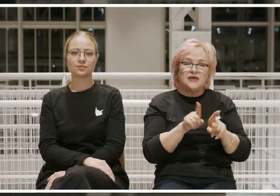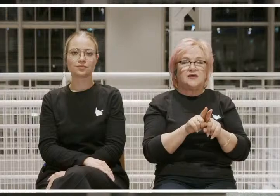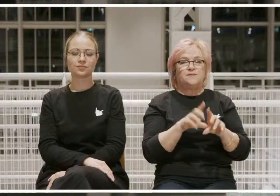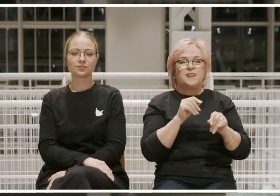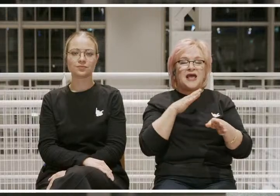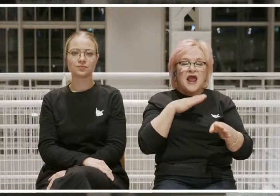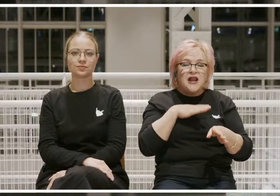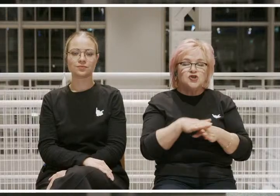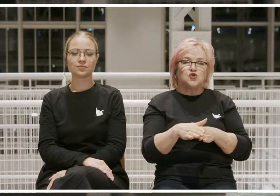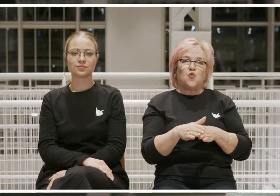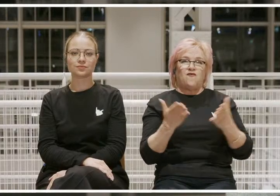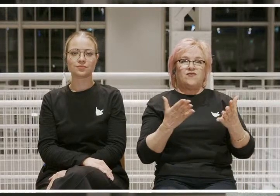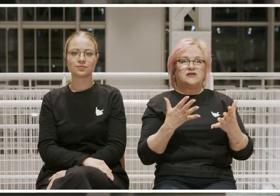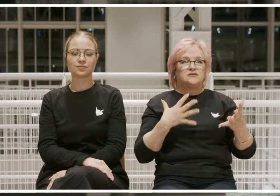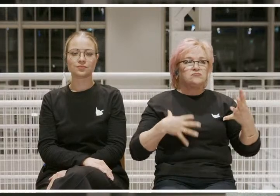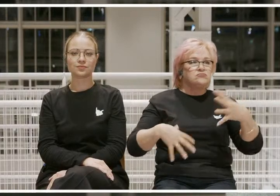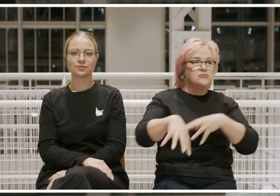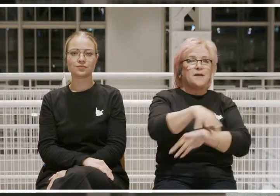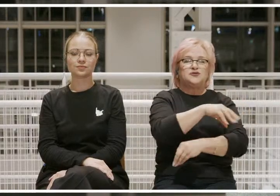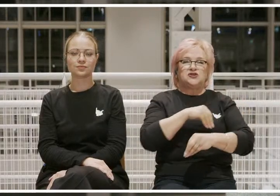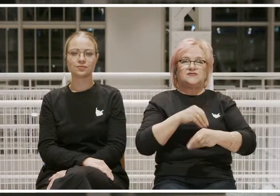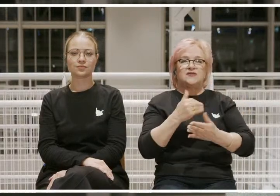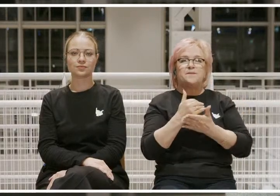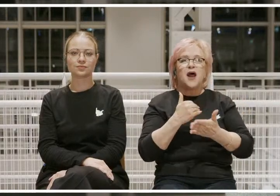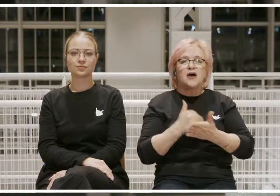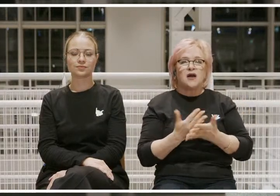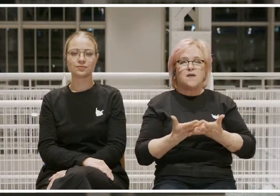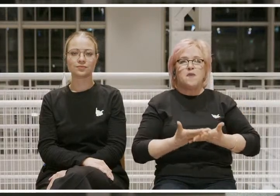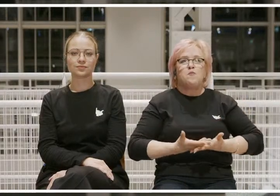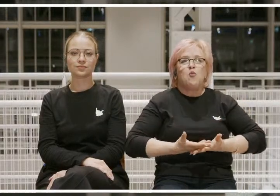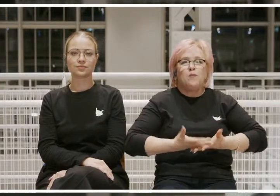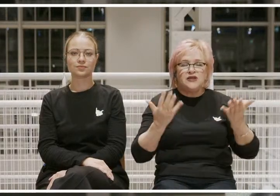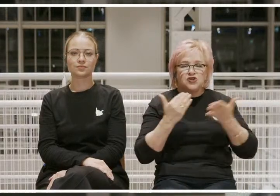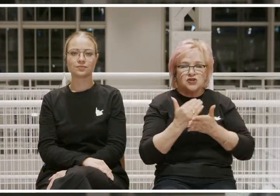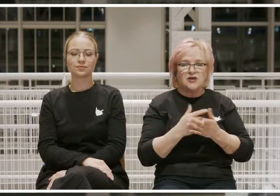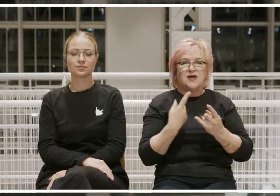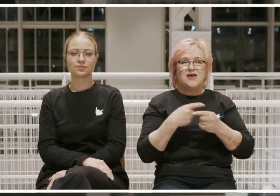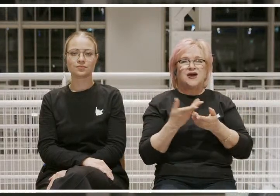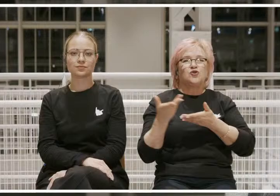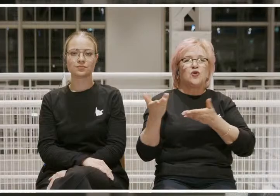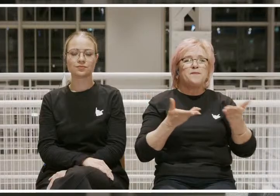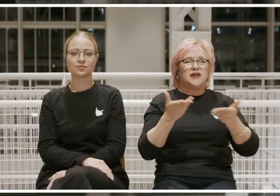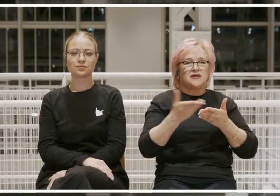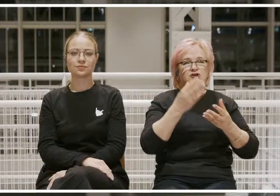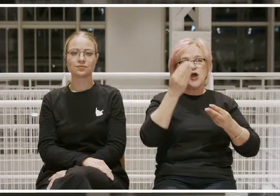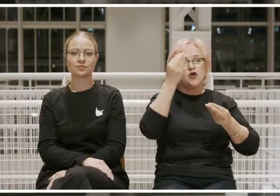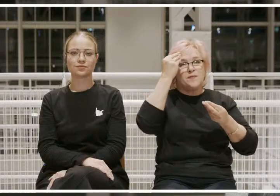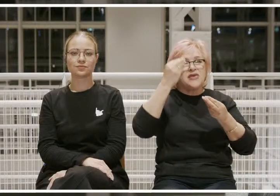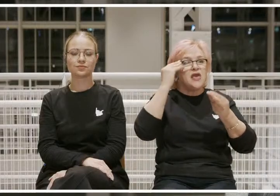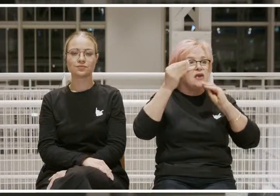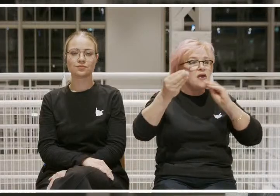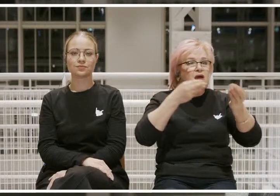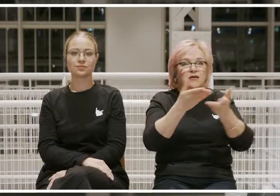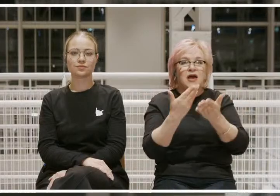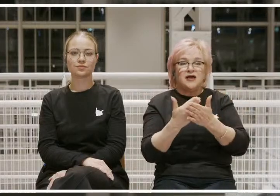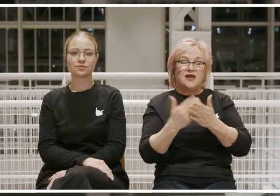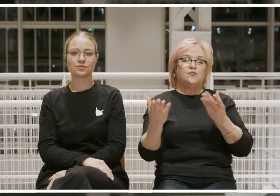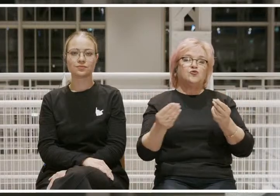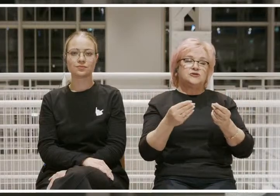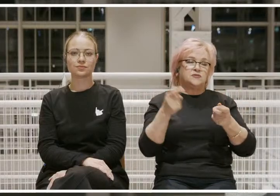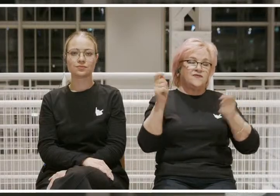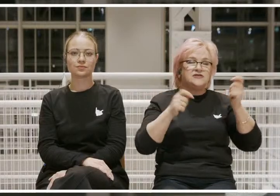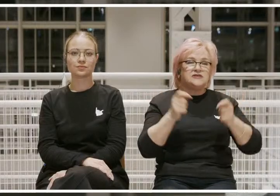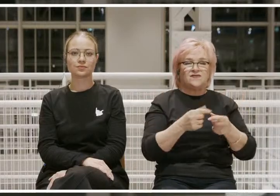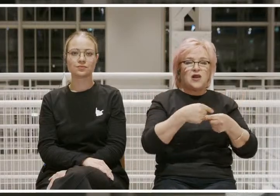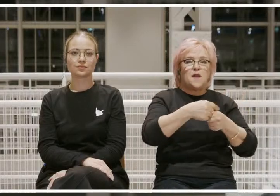invites people to share their opinions. I mean, the Dumpling Festival, maybe we'll also share this thing